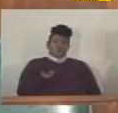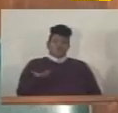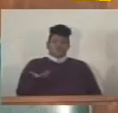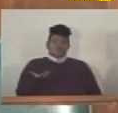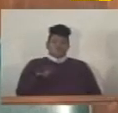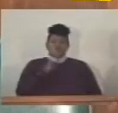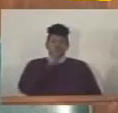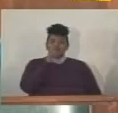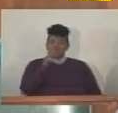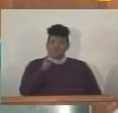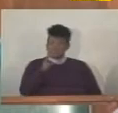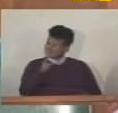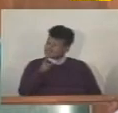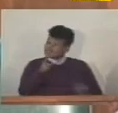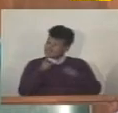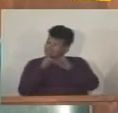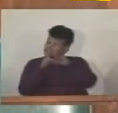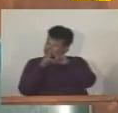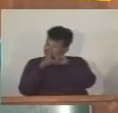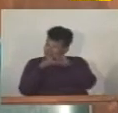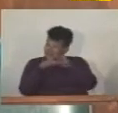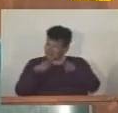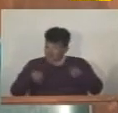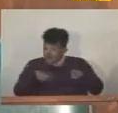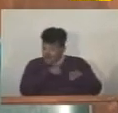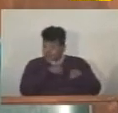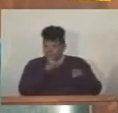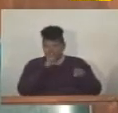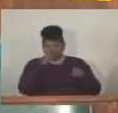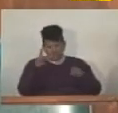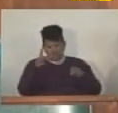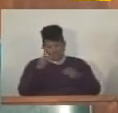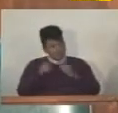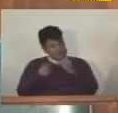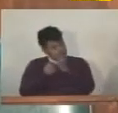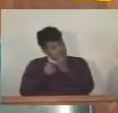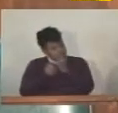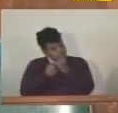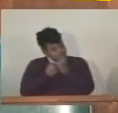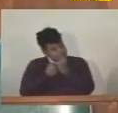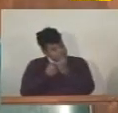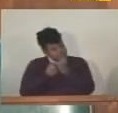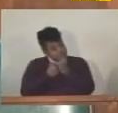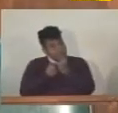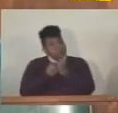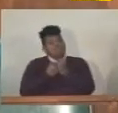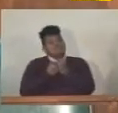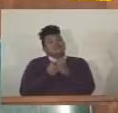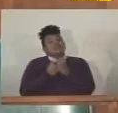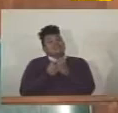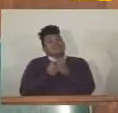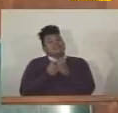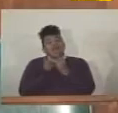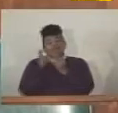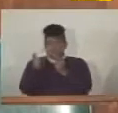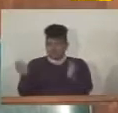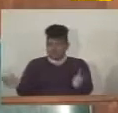is incumbent on all of us to be very supportive and to give words